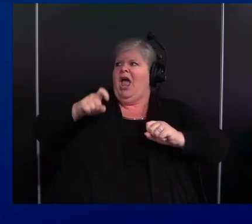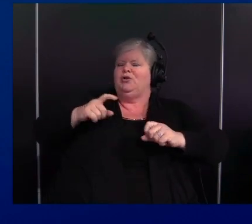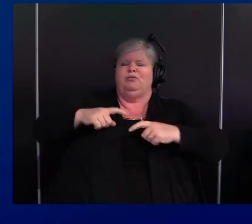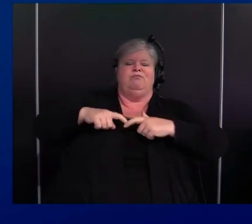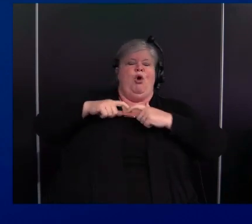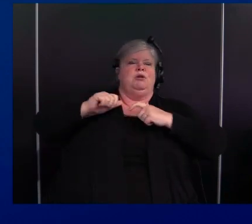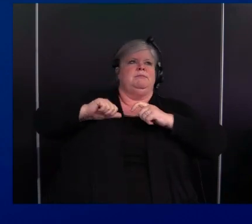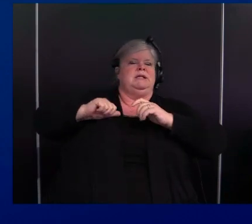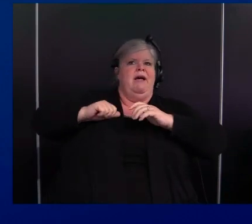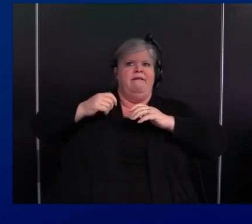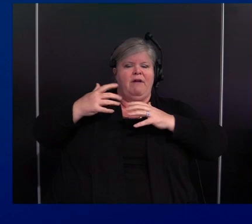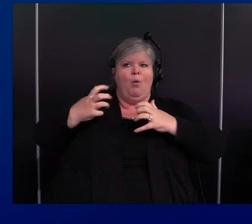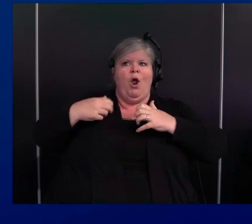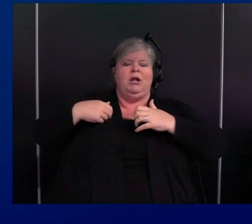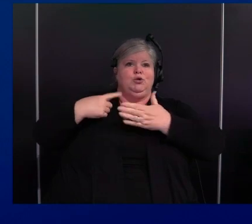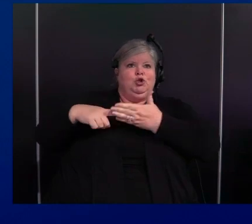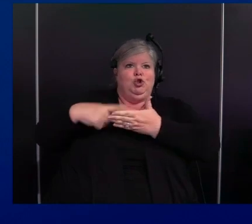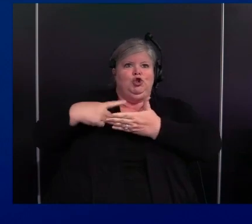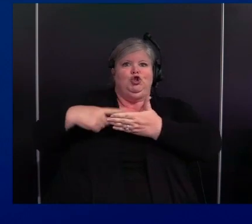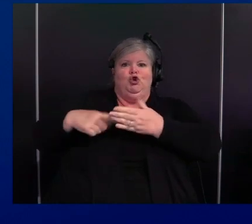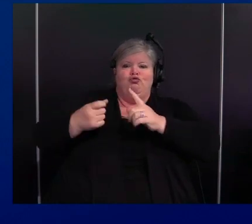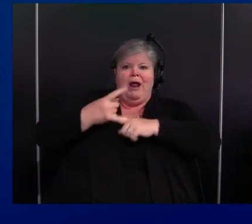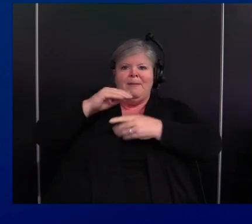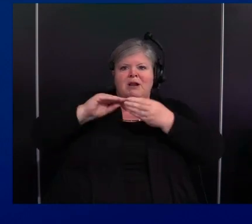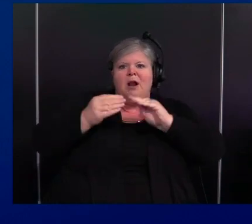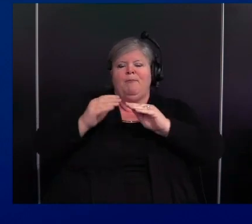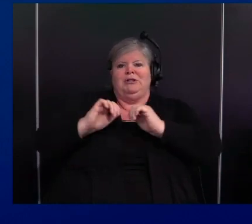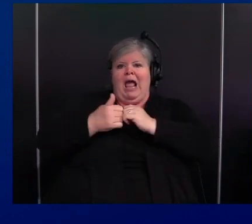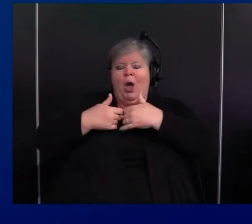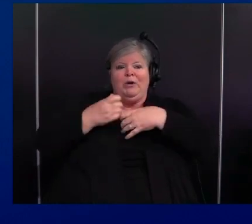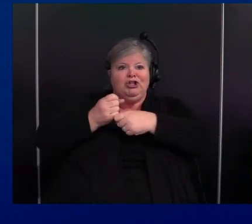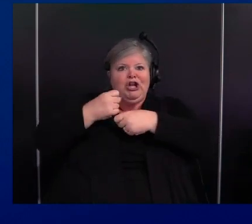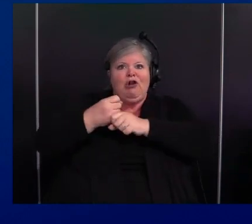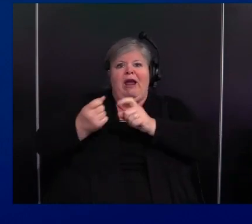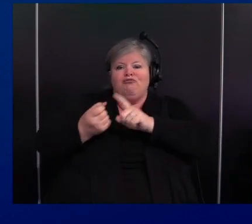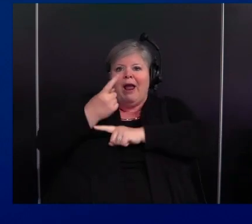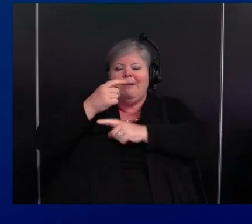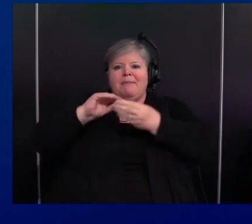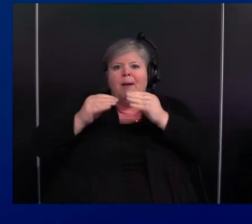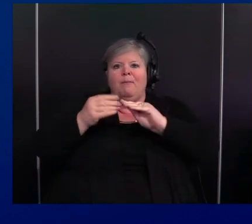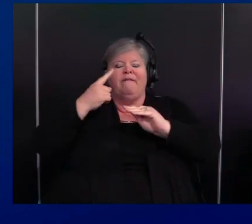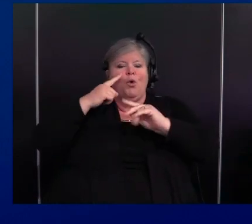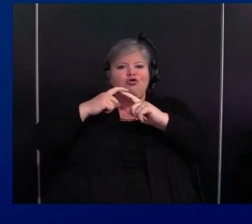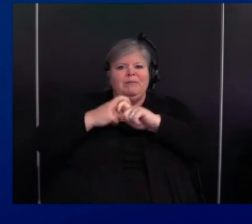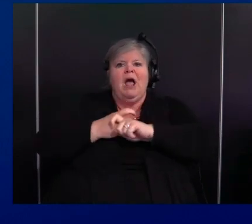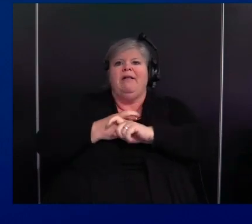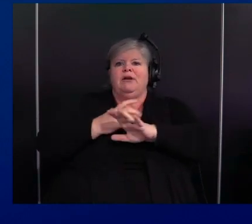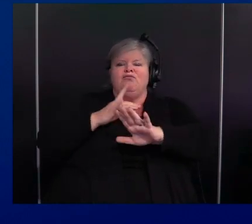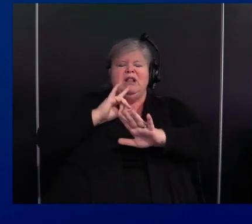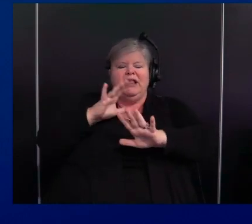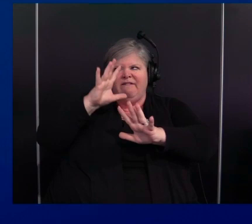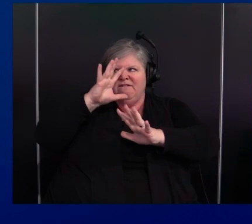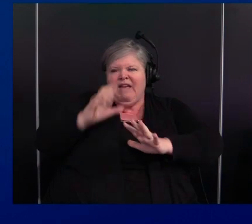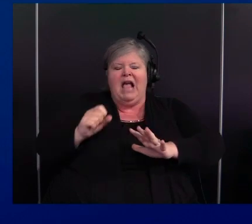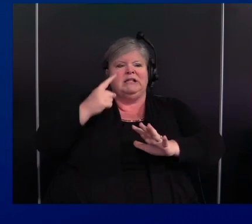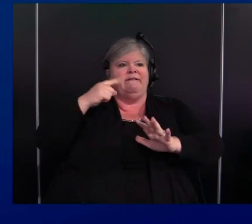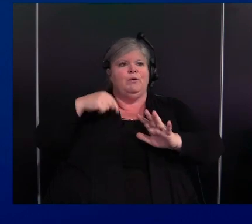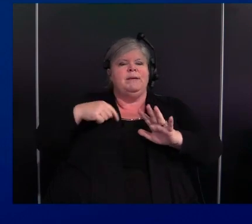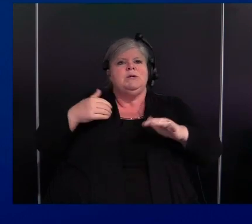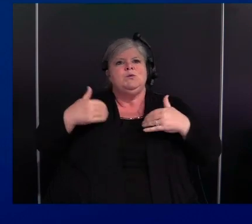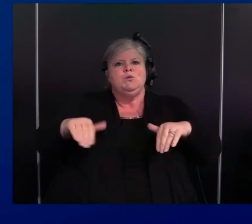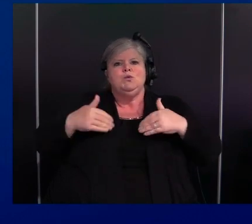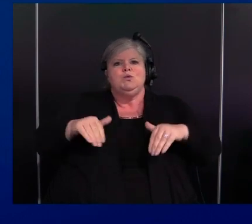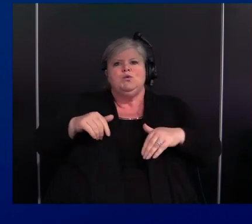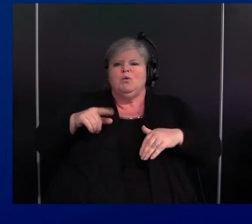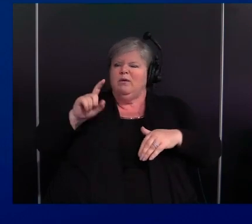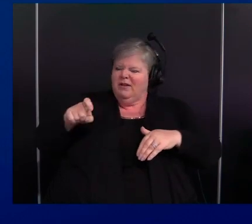getting into the random numbers and entropy and how we generate random numbers for cryptography, which is fascinating. We'll have to have you